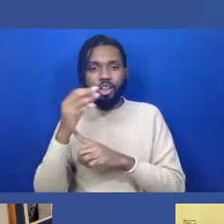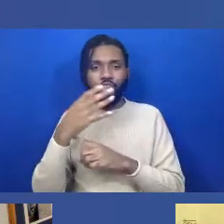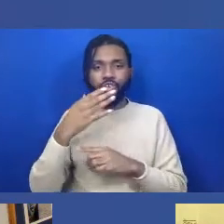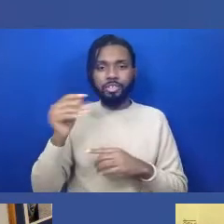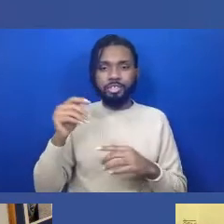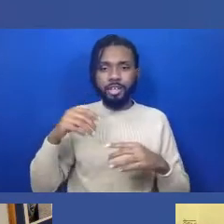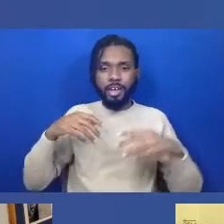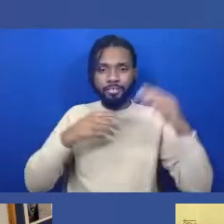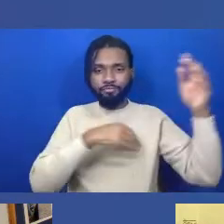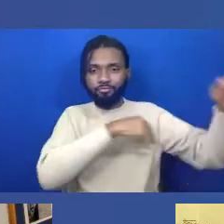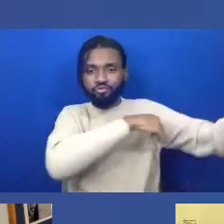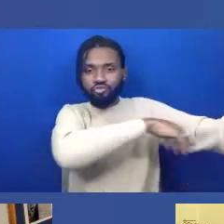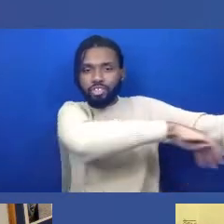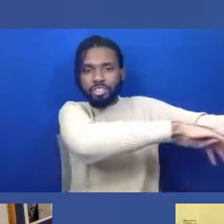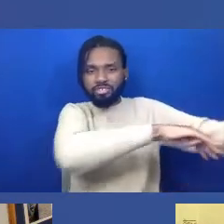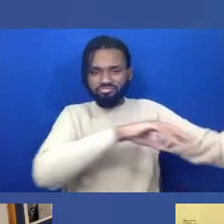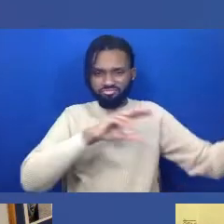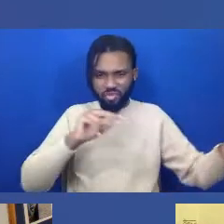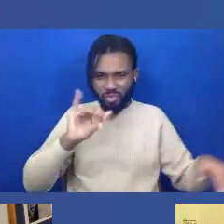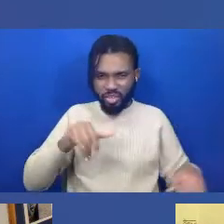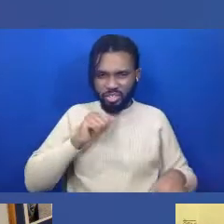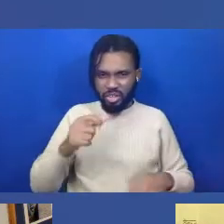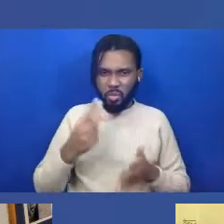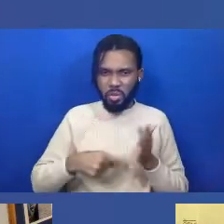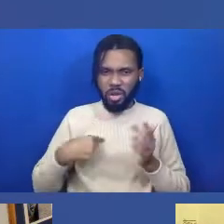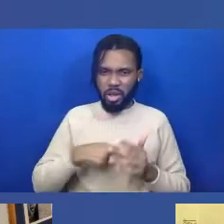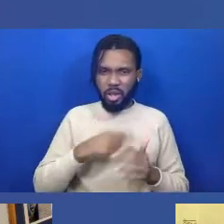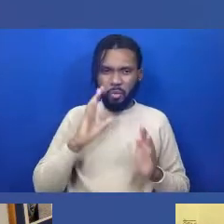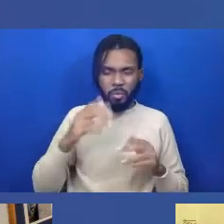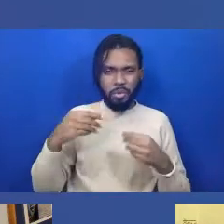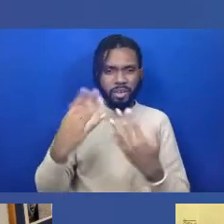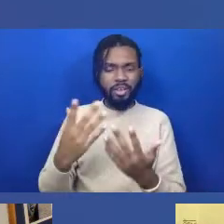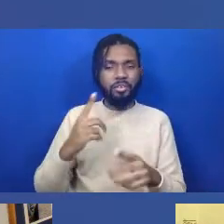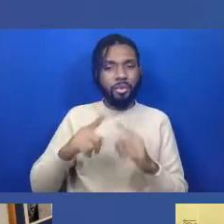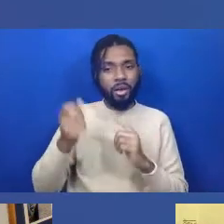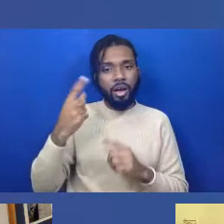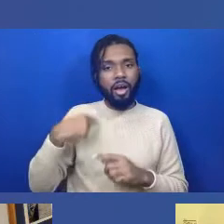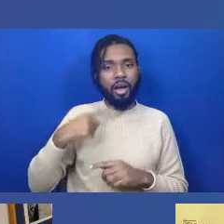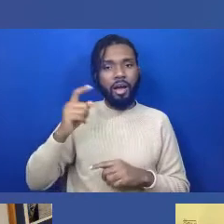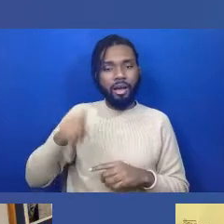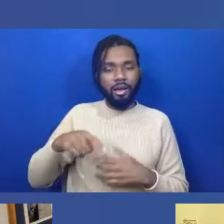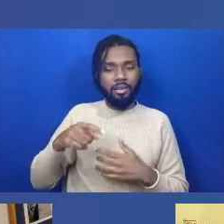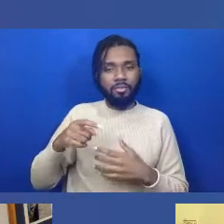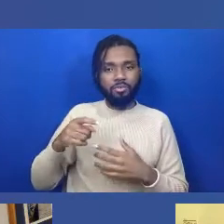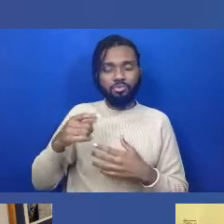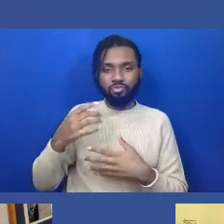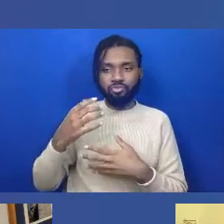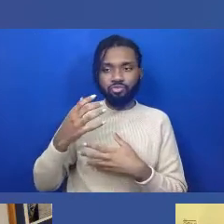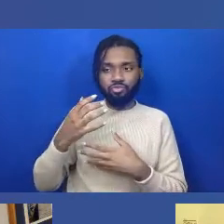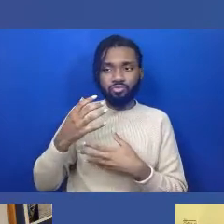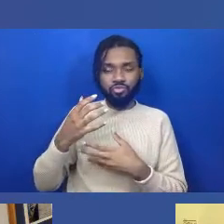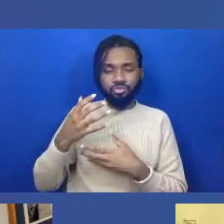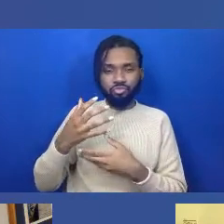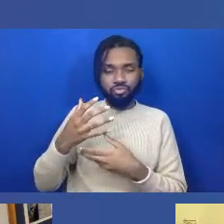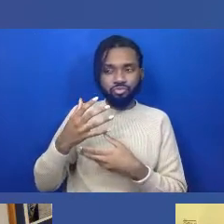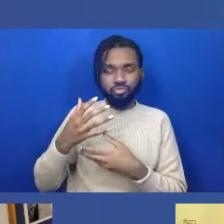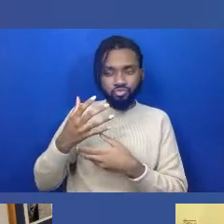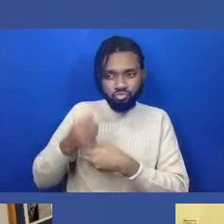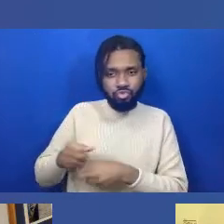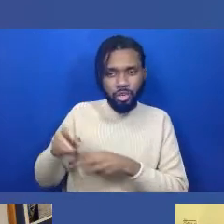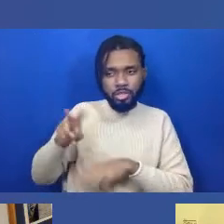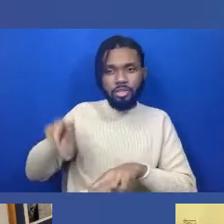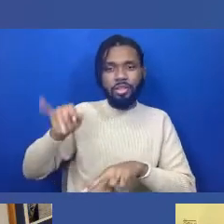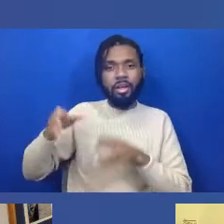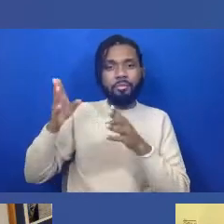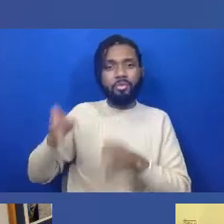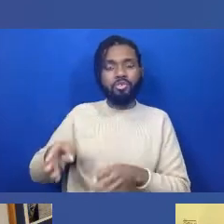them, I have to actually genuinely trust that this person is not seeking to do